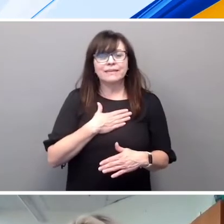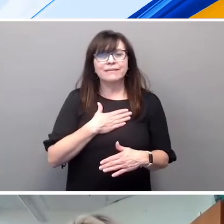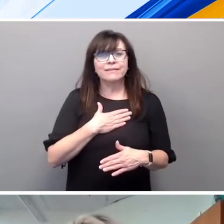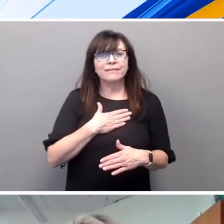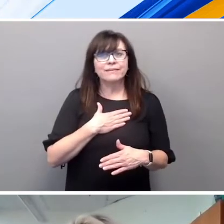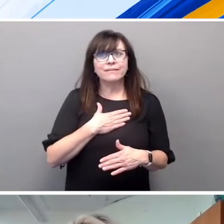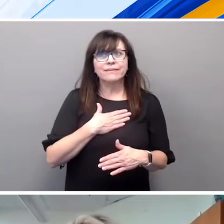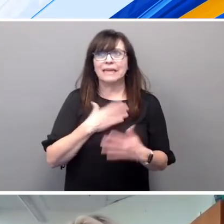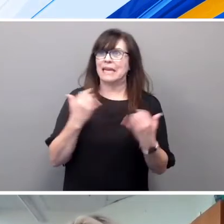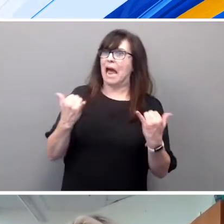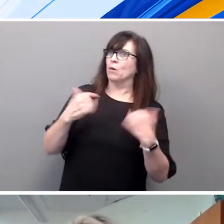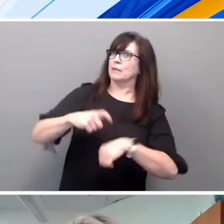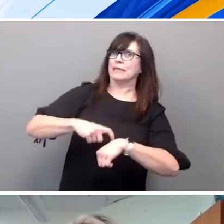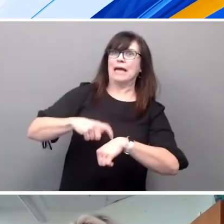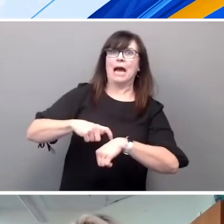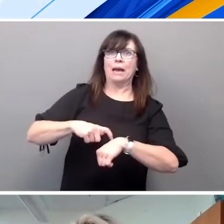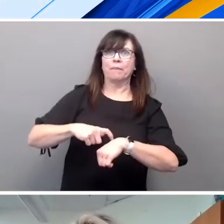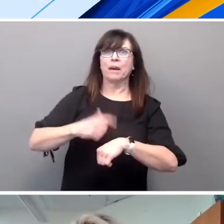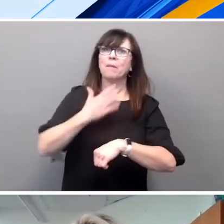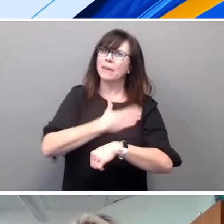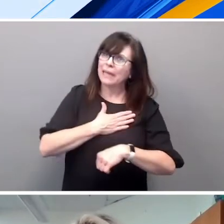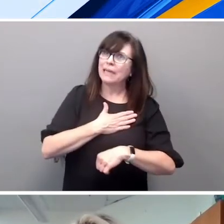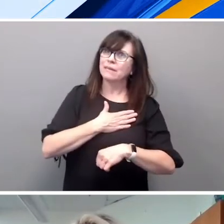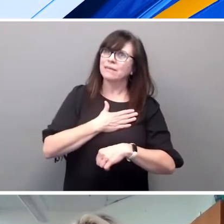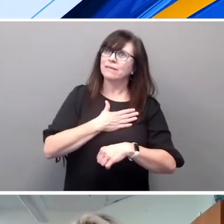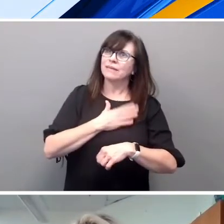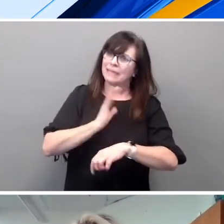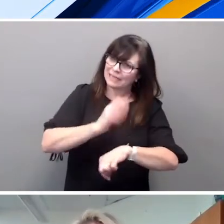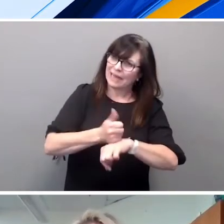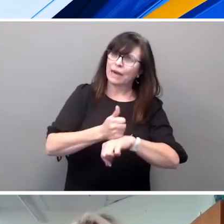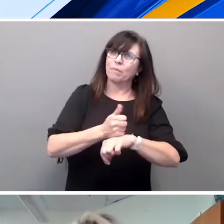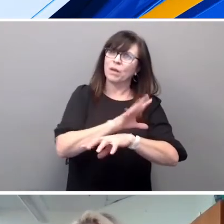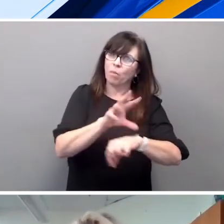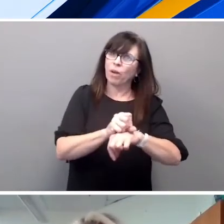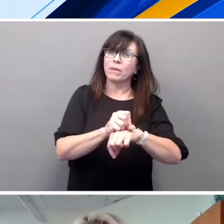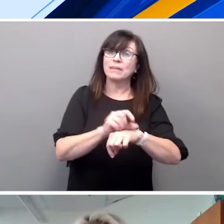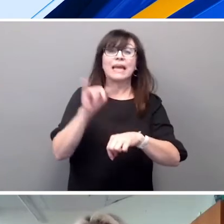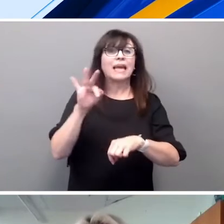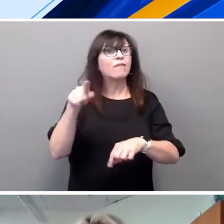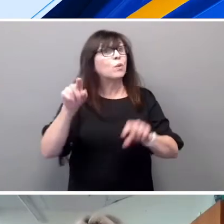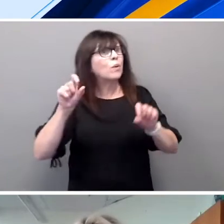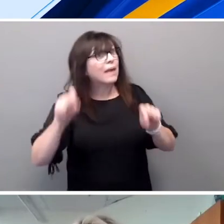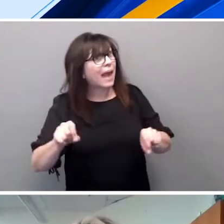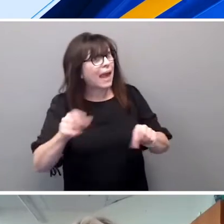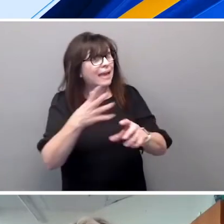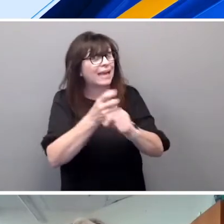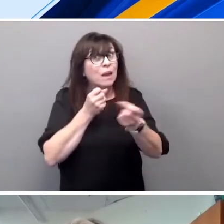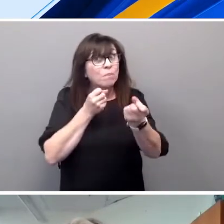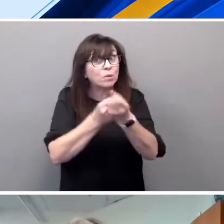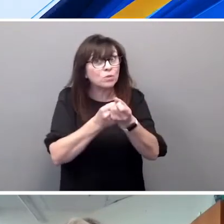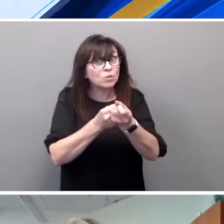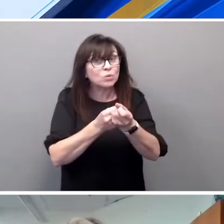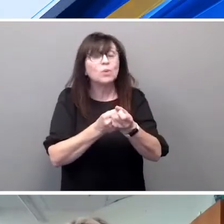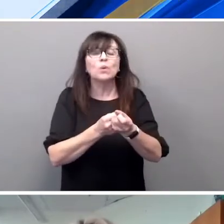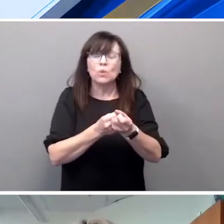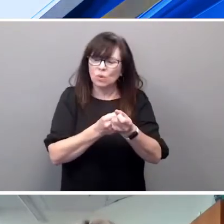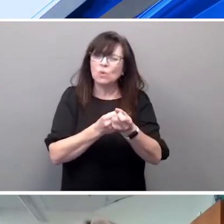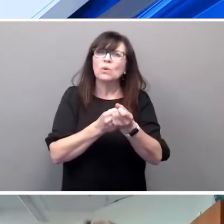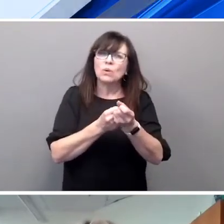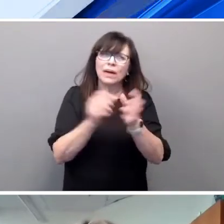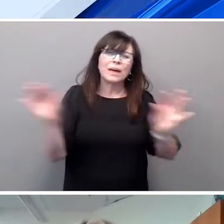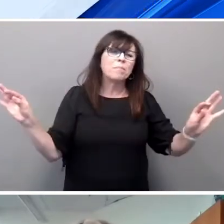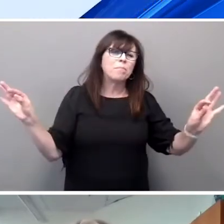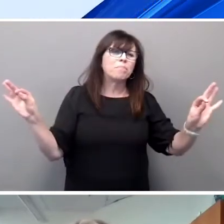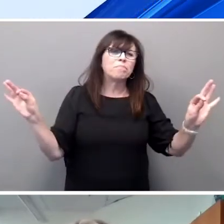this is certainly the time. Please seek out a vaccination. If you're eligible for a booster, it's really important